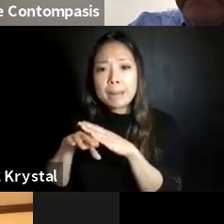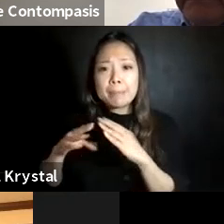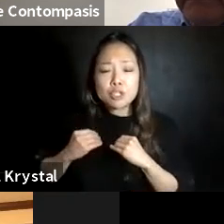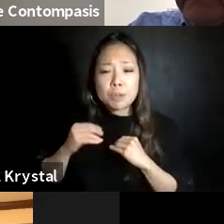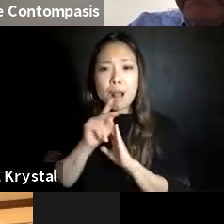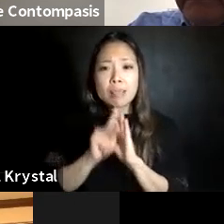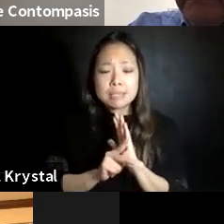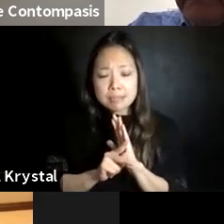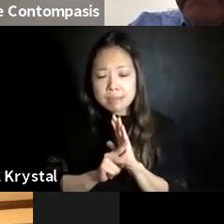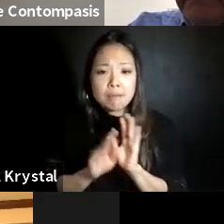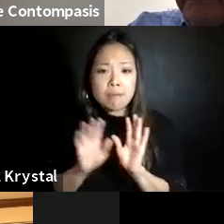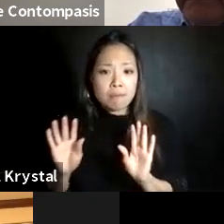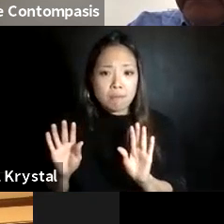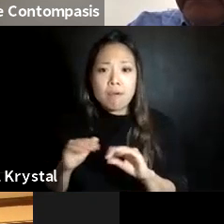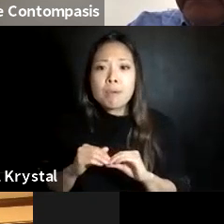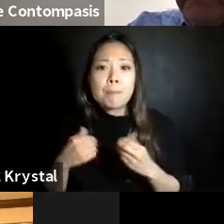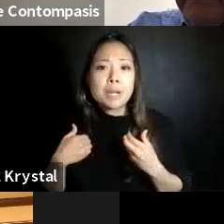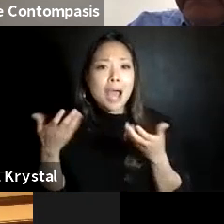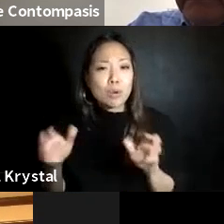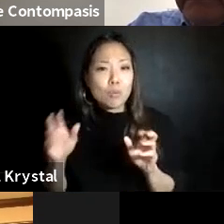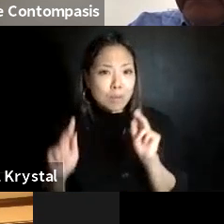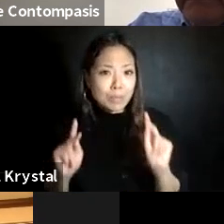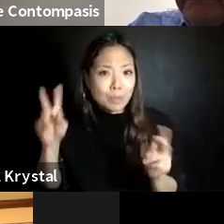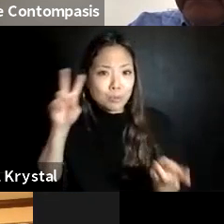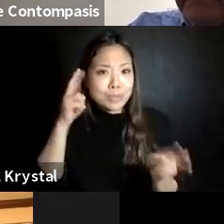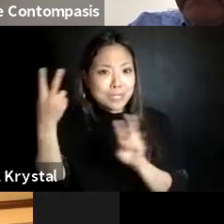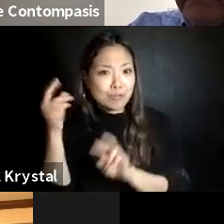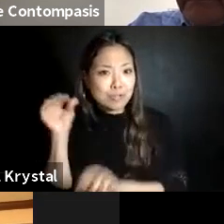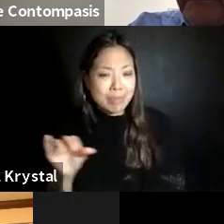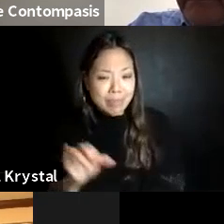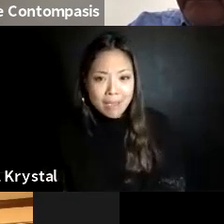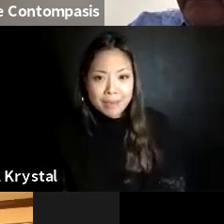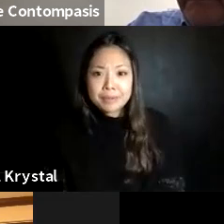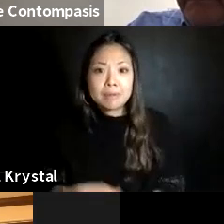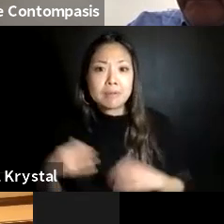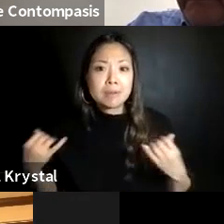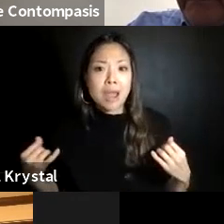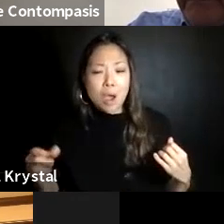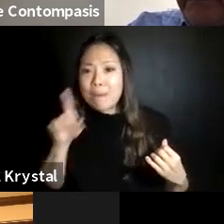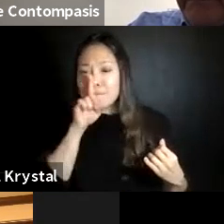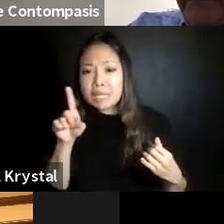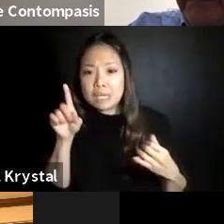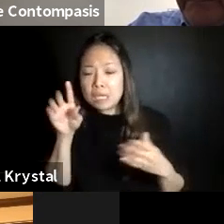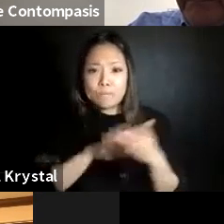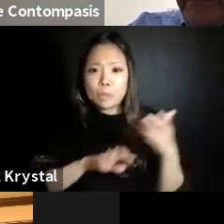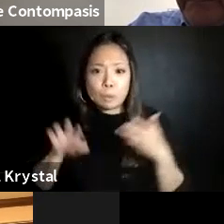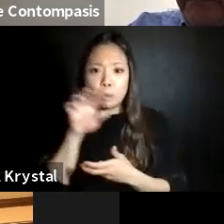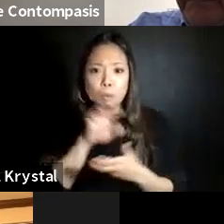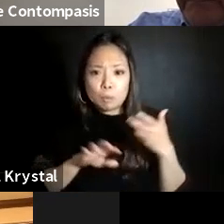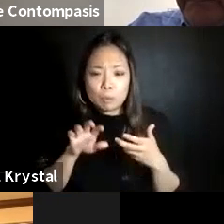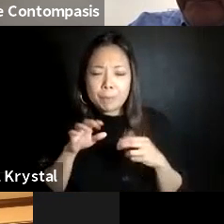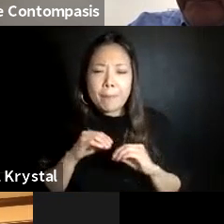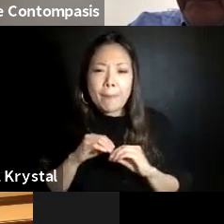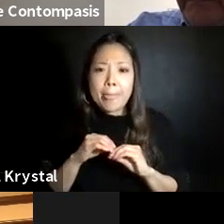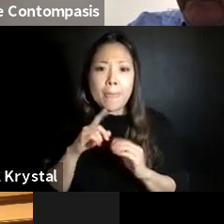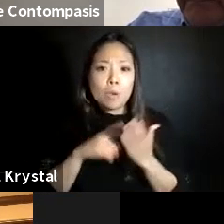not want people to, you know, misunderstand that. Now I'm really confused because, you know, when I